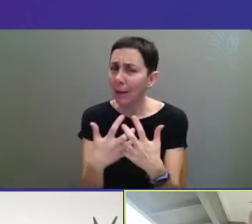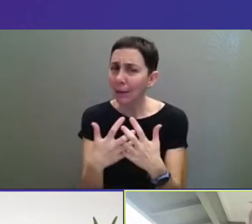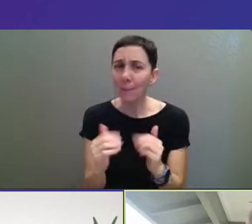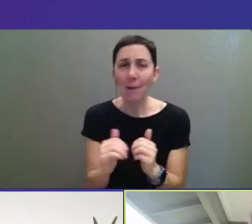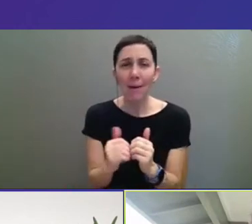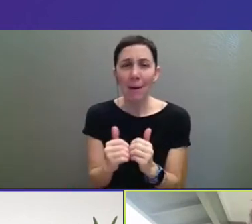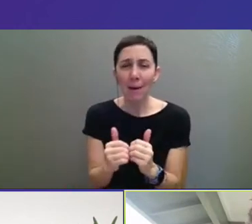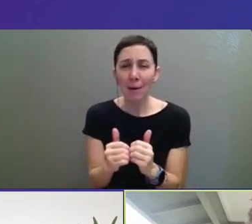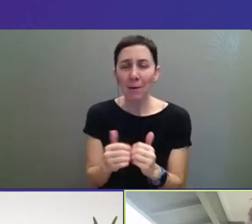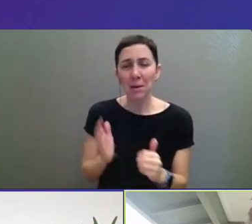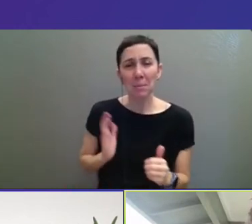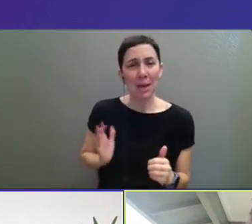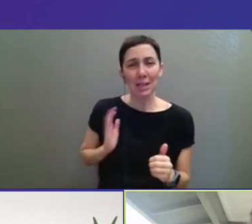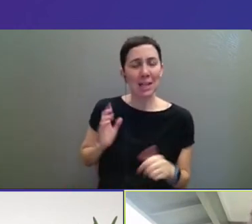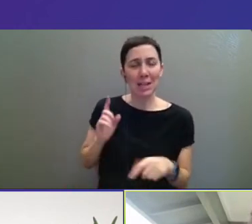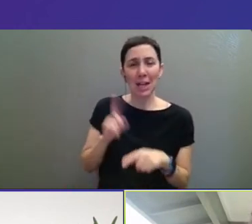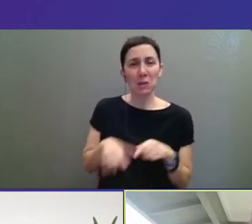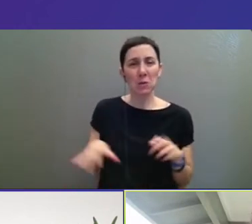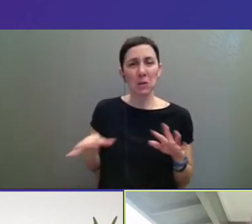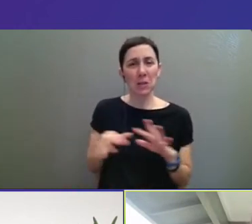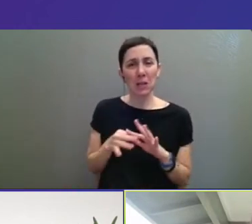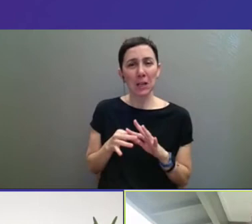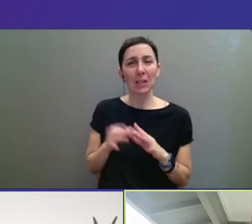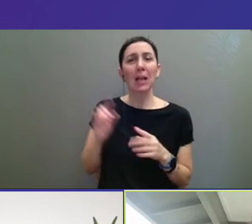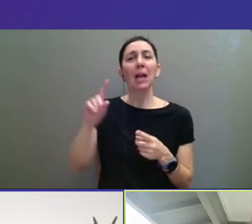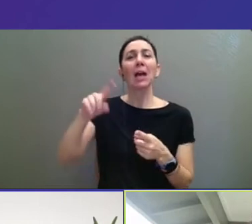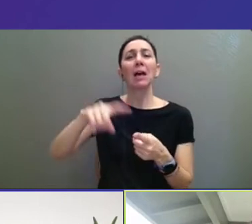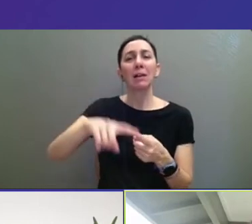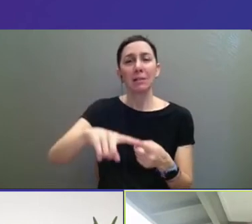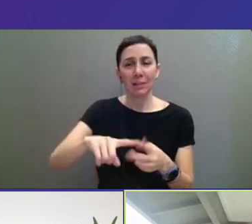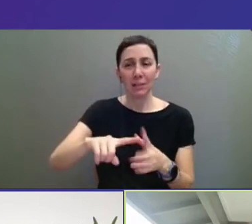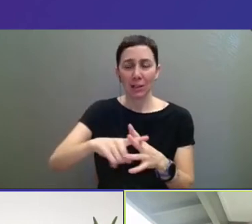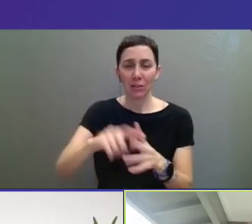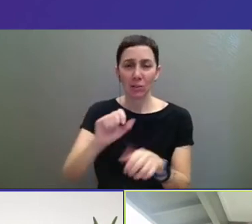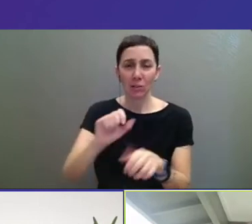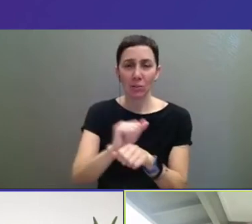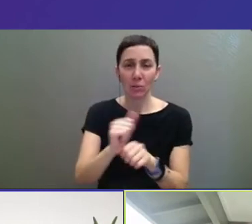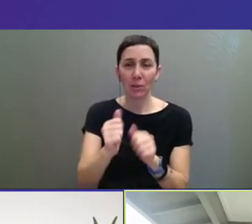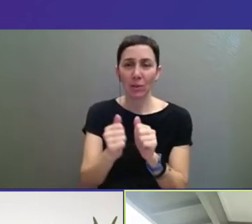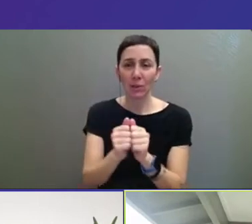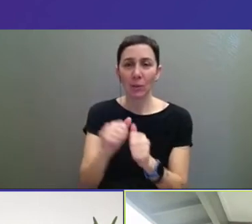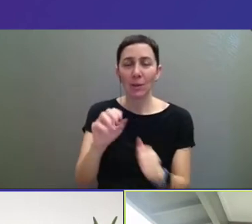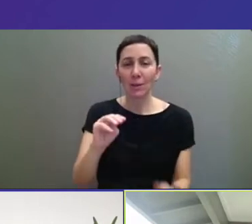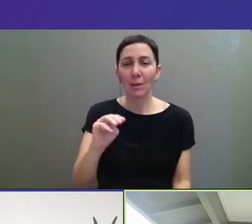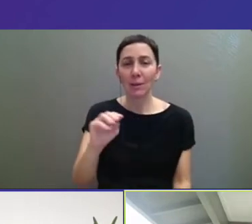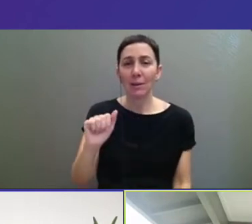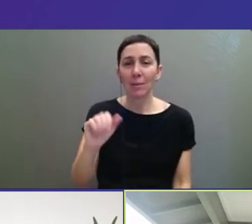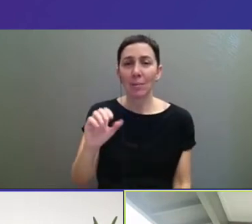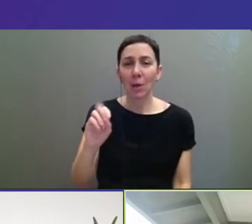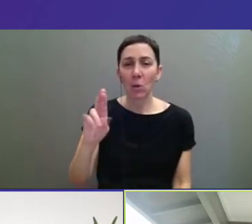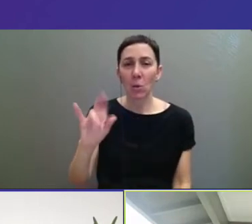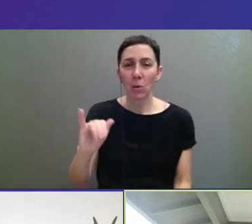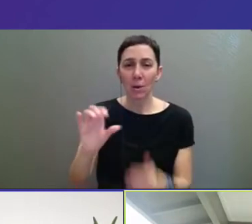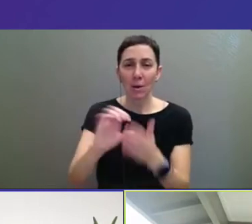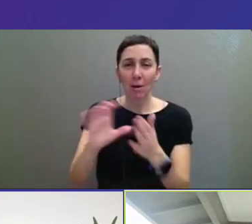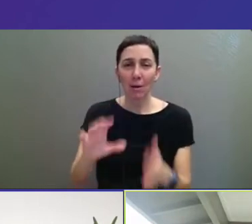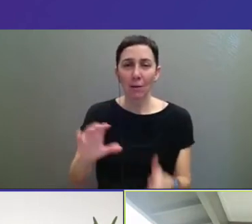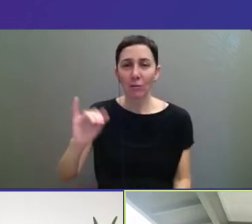able to make those connections again until I started working with a Maori choreographer, Jack Gray, who came a couple years